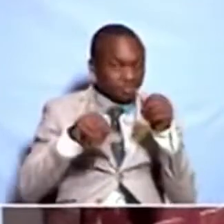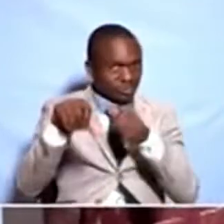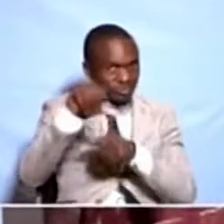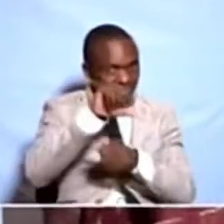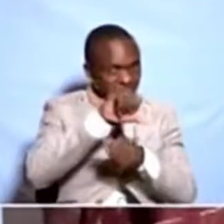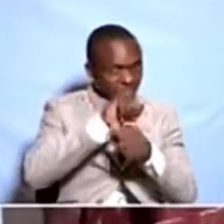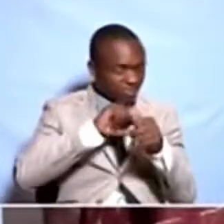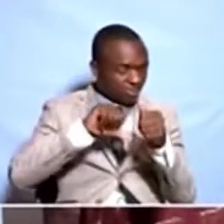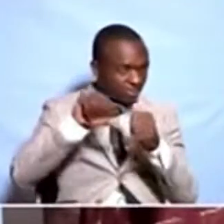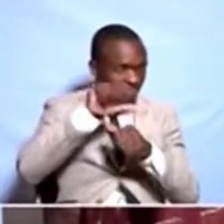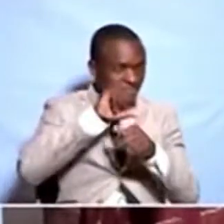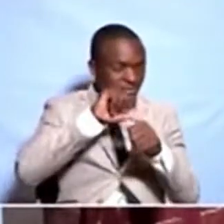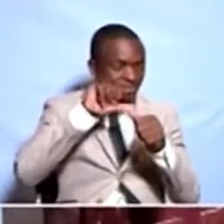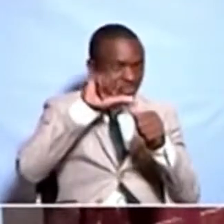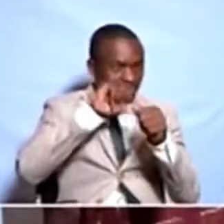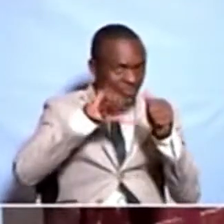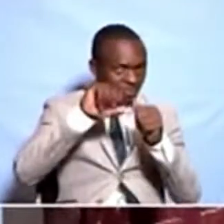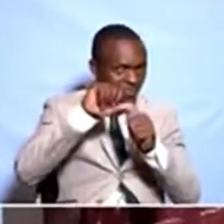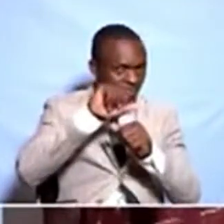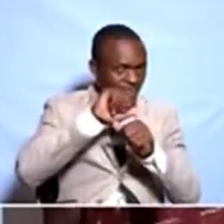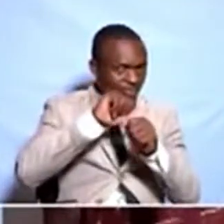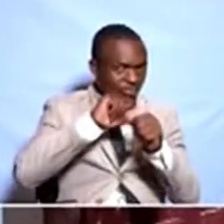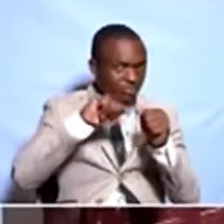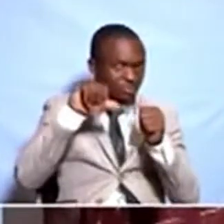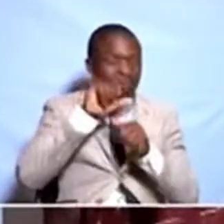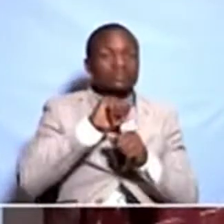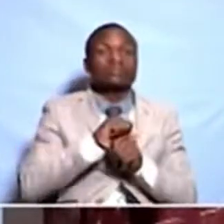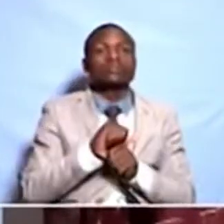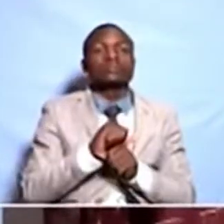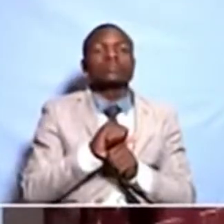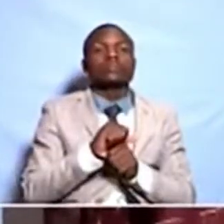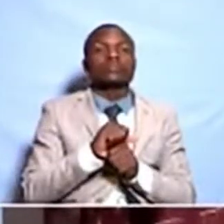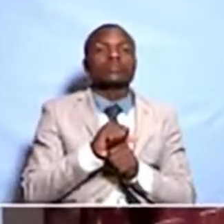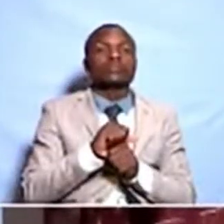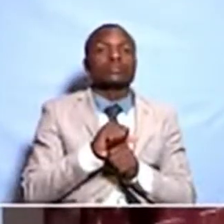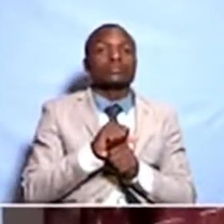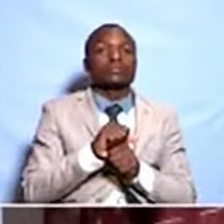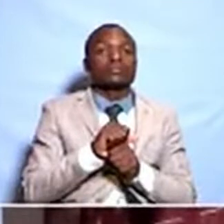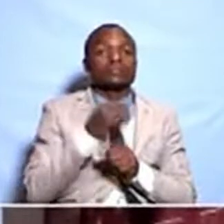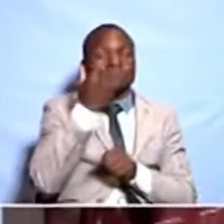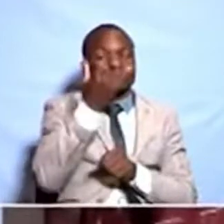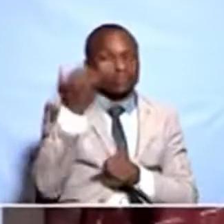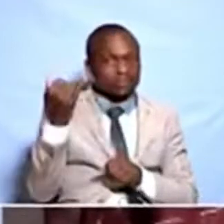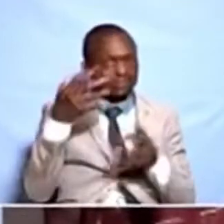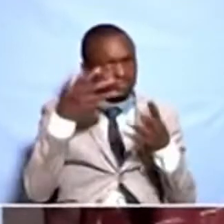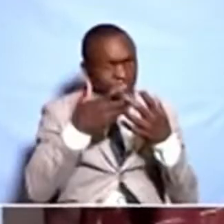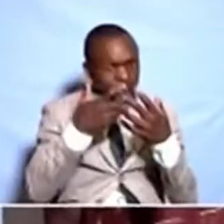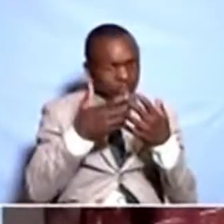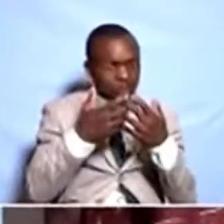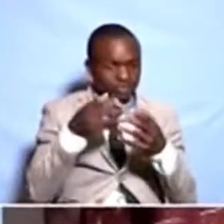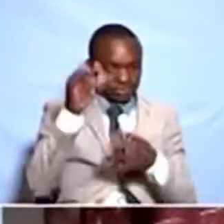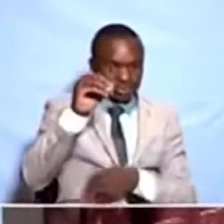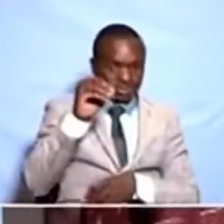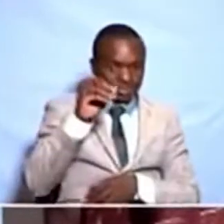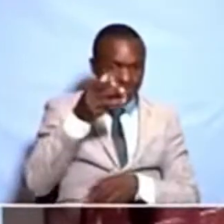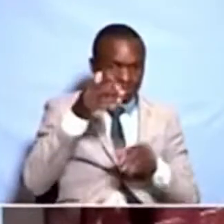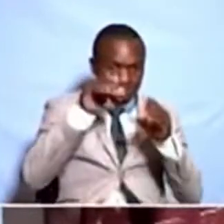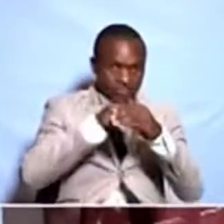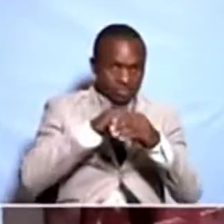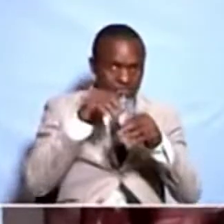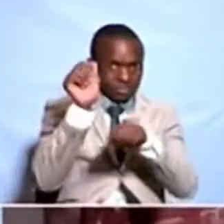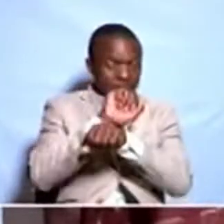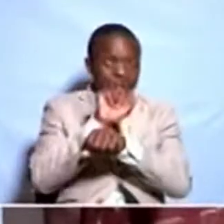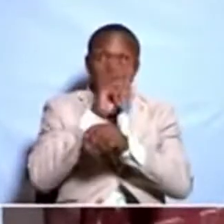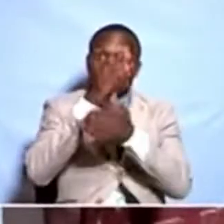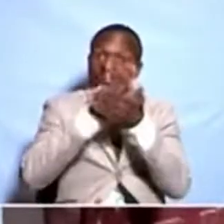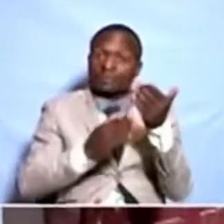surrounding such issues to do with the engine. He gets an engine and put in another vehicle. So someone